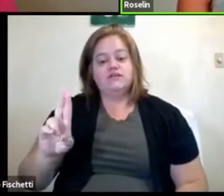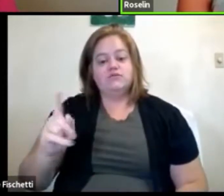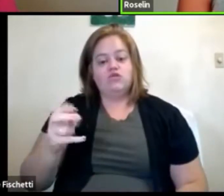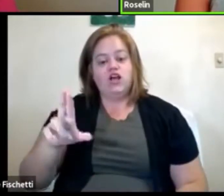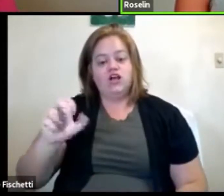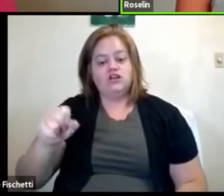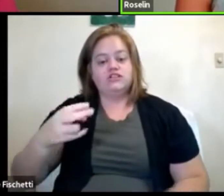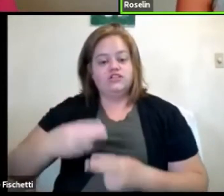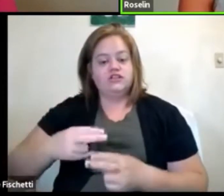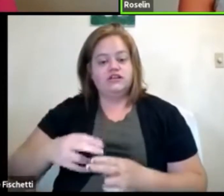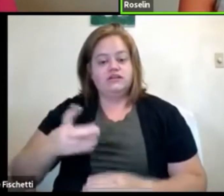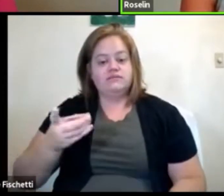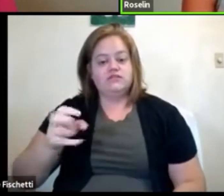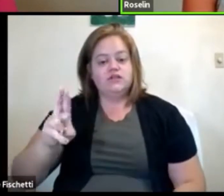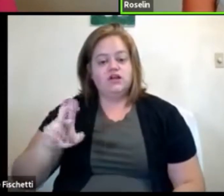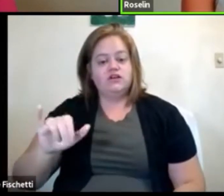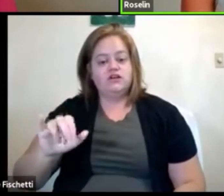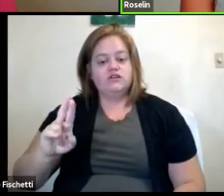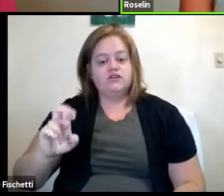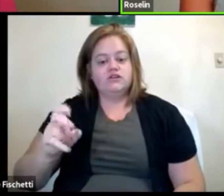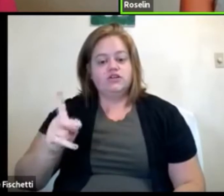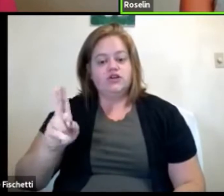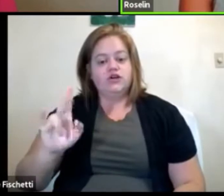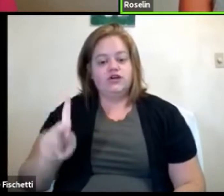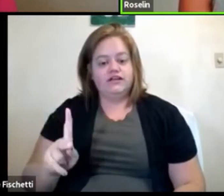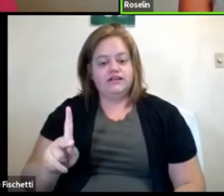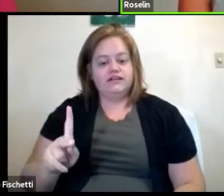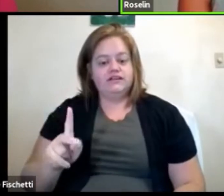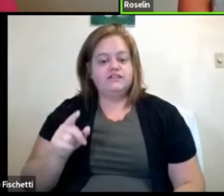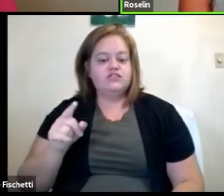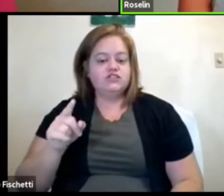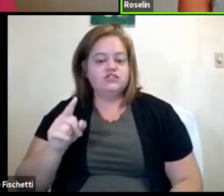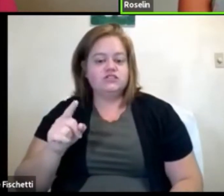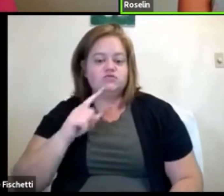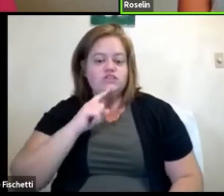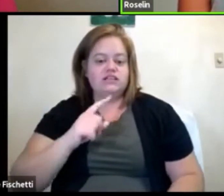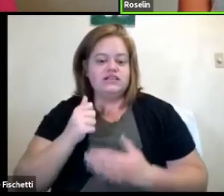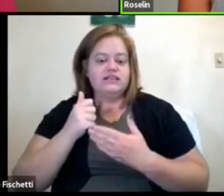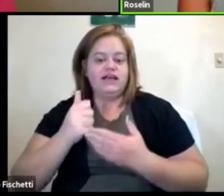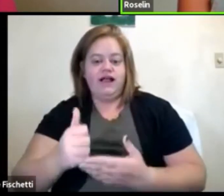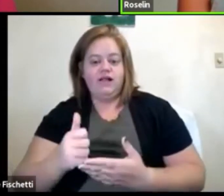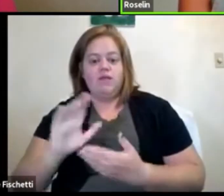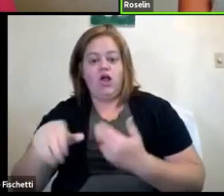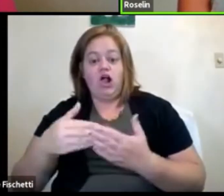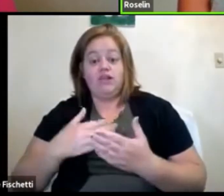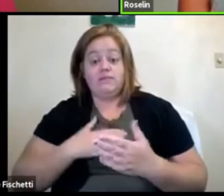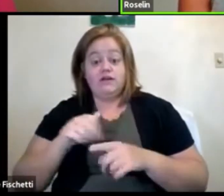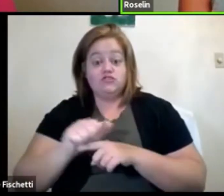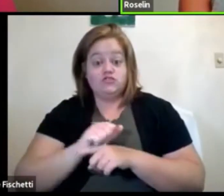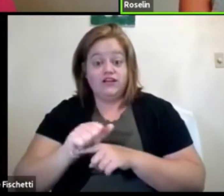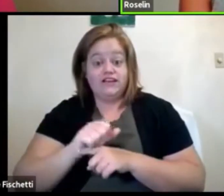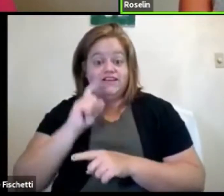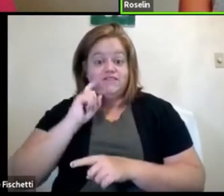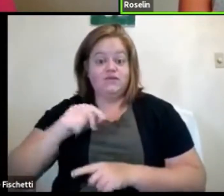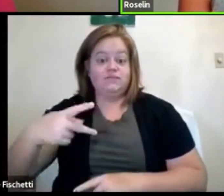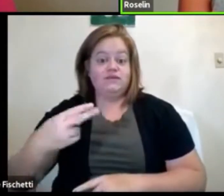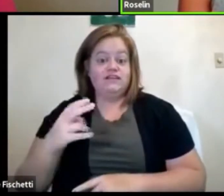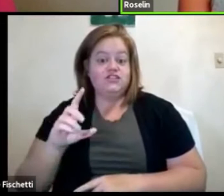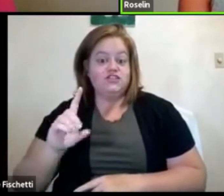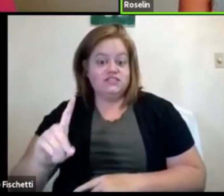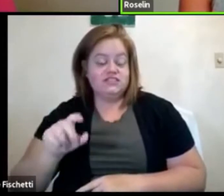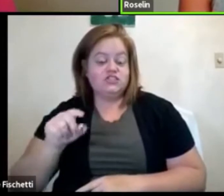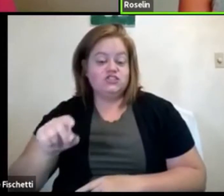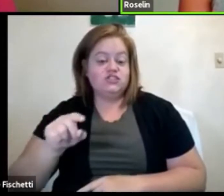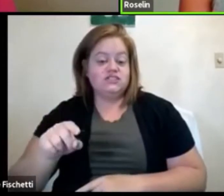instrumental because I learned, they did all my graduate training. And I learned a lot from her. So seeing her as